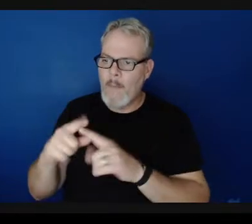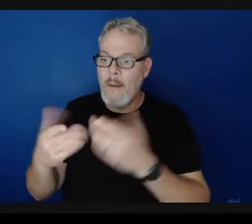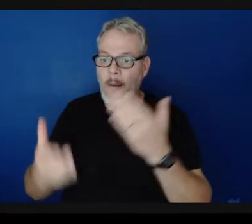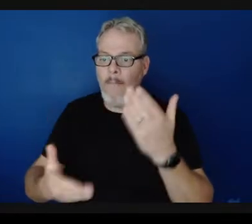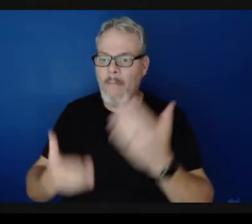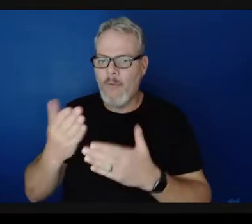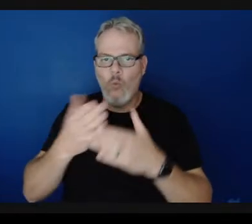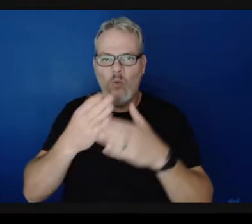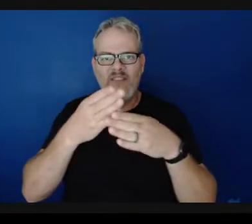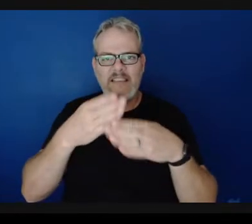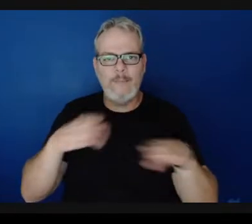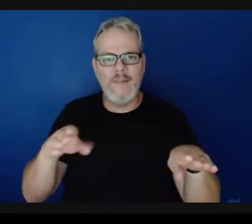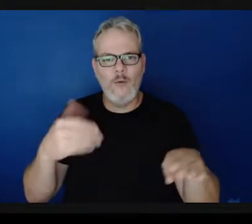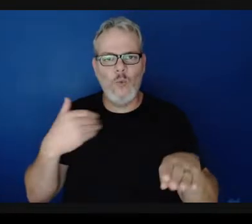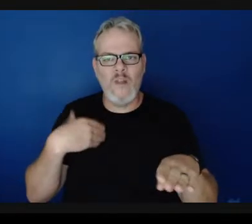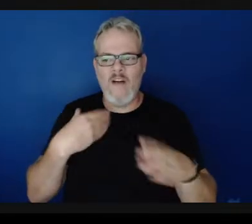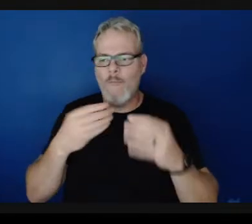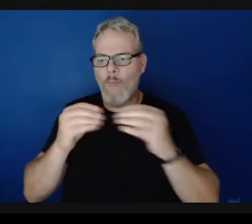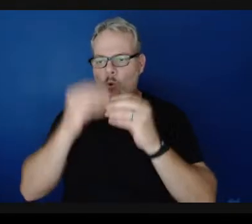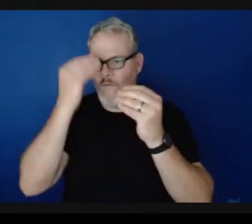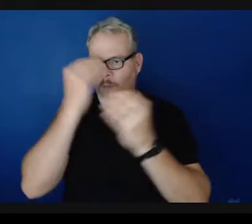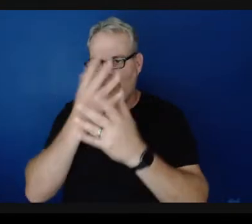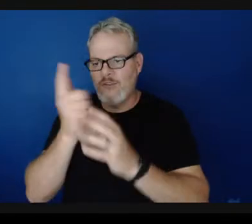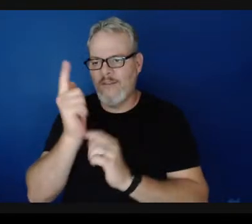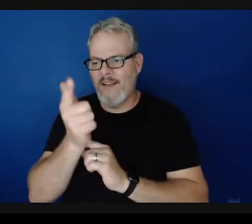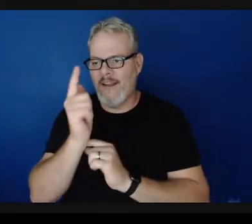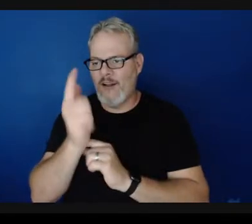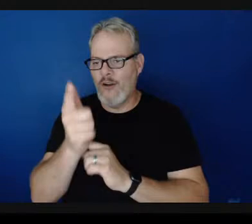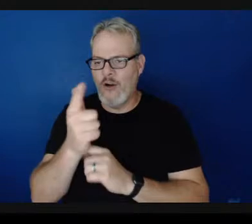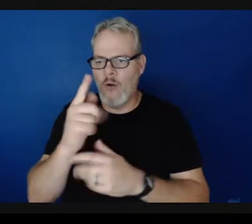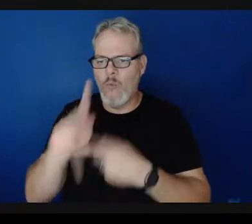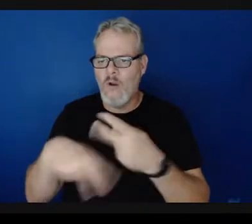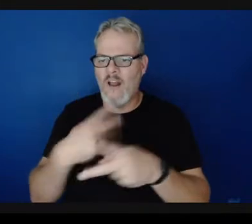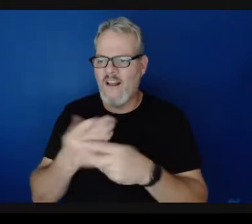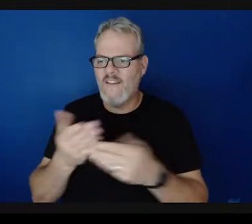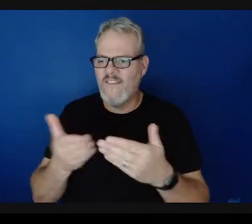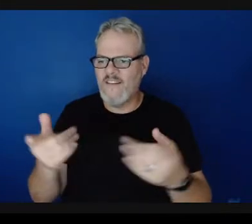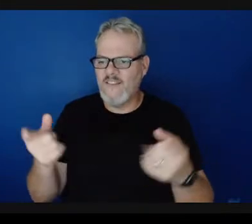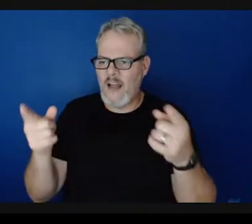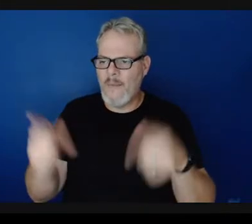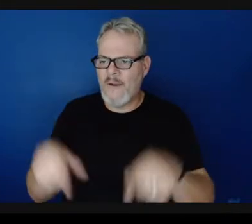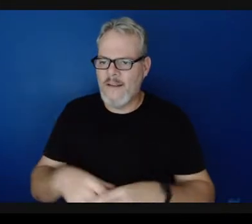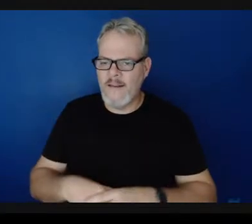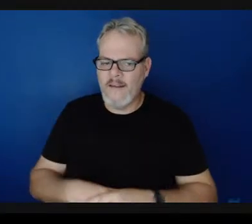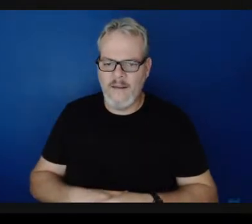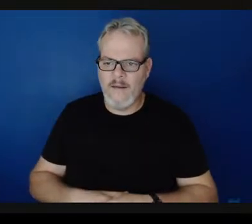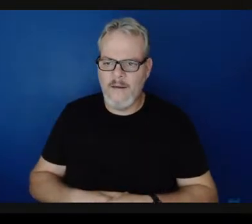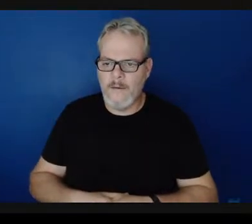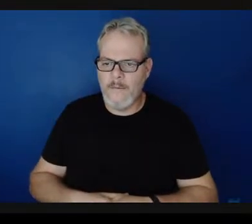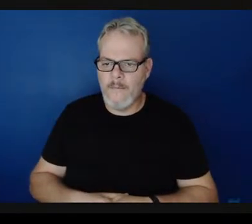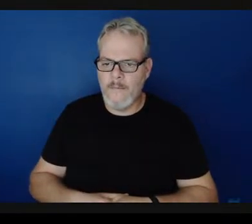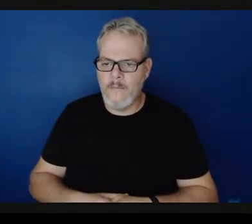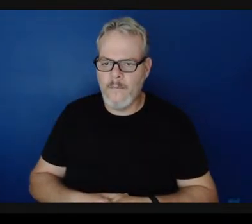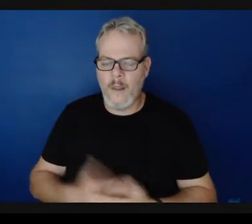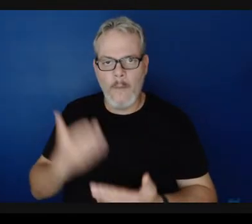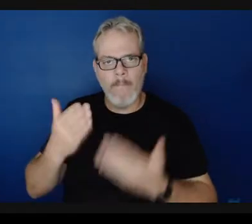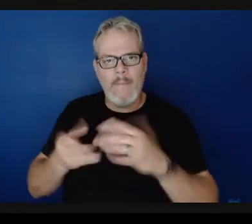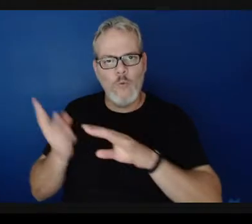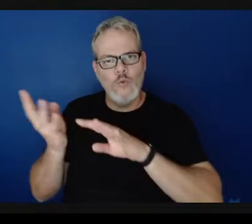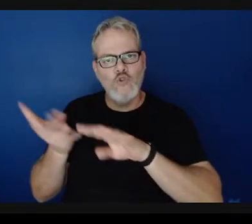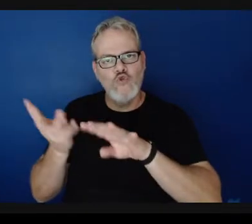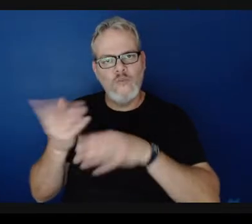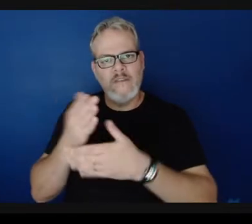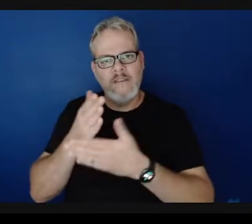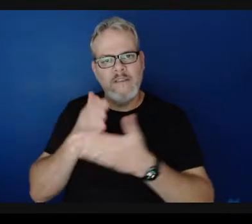where we'll maybe see what the situation is like, whether we can bring you a full update or stream part of that event, or whether we'll catch that